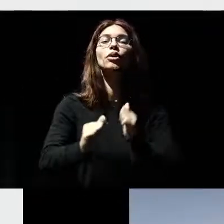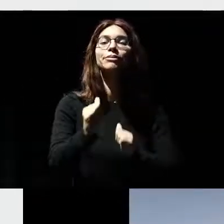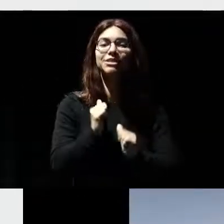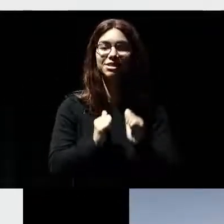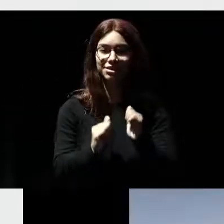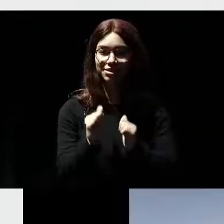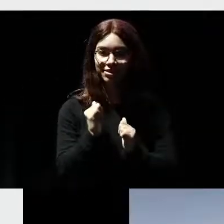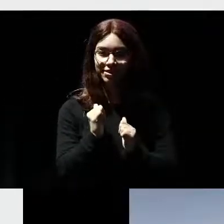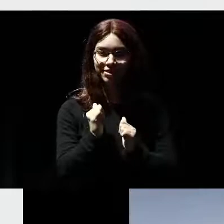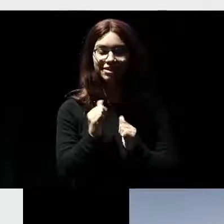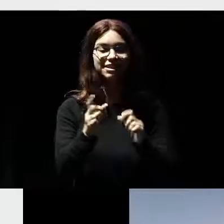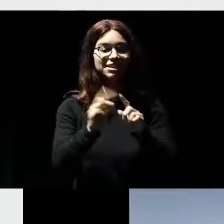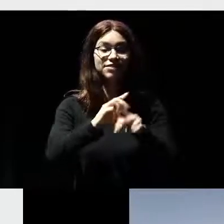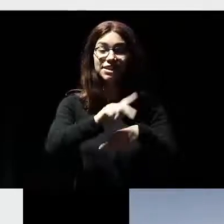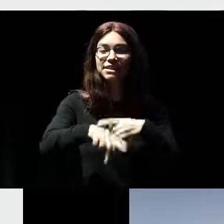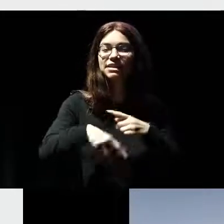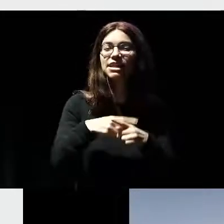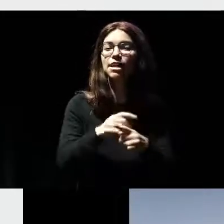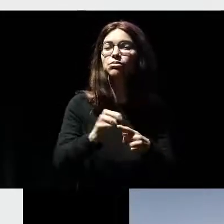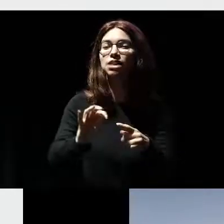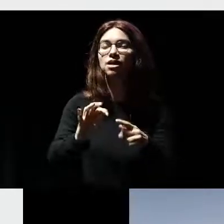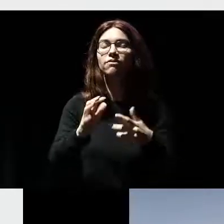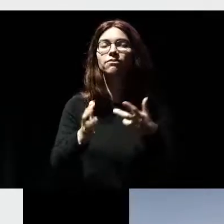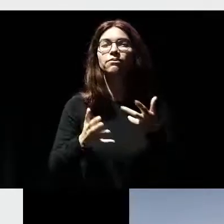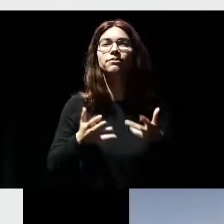performances, different types of